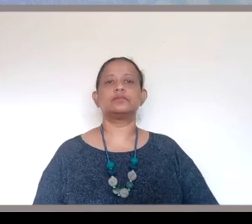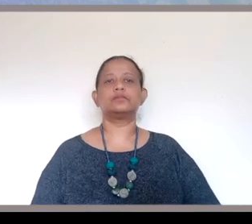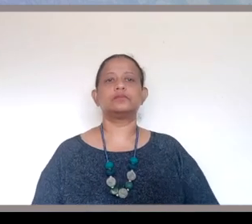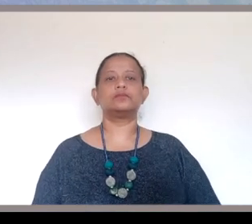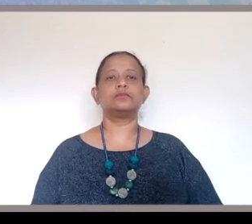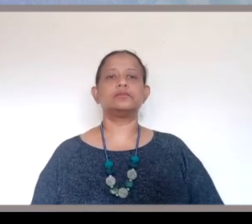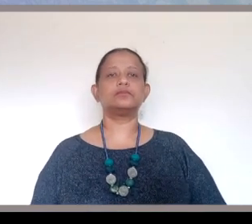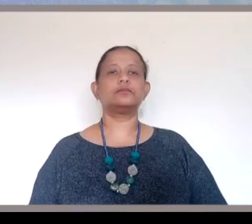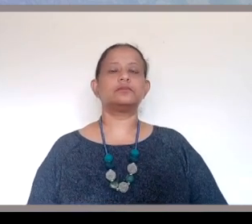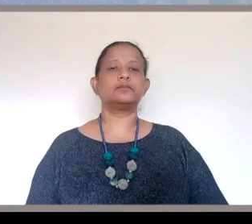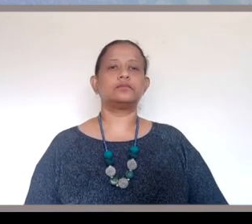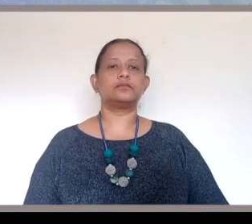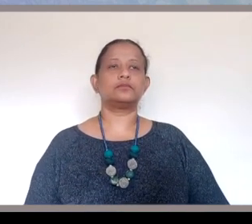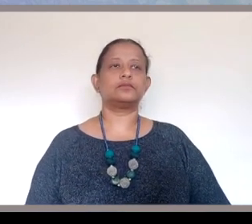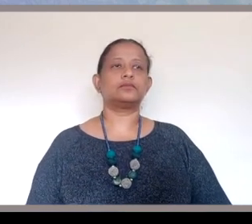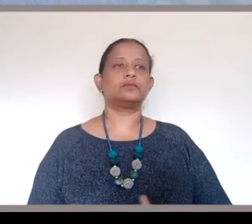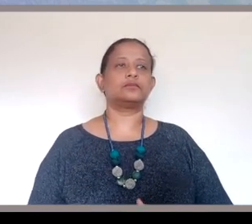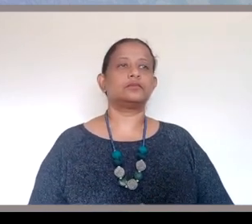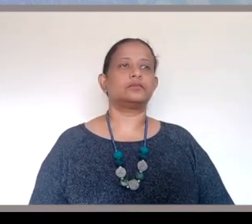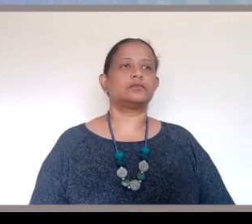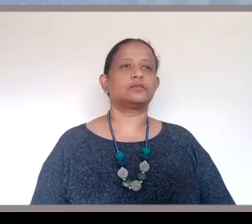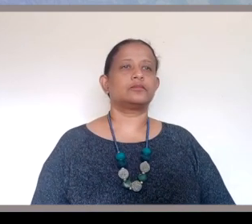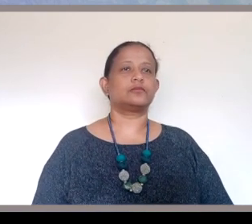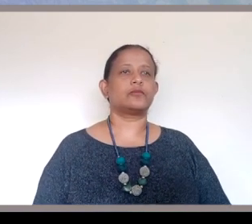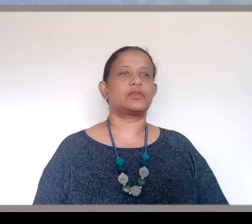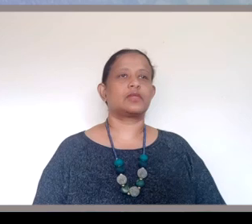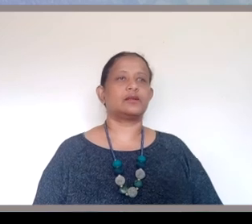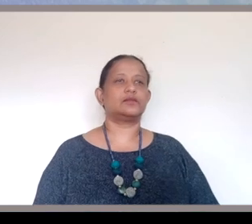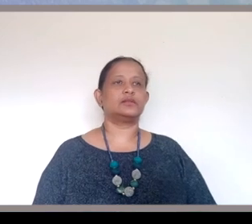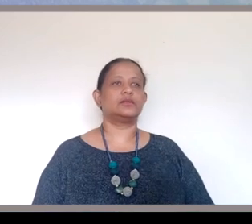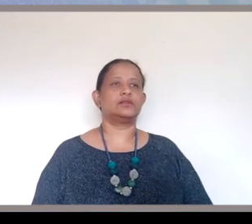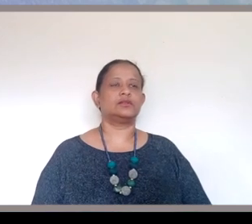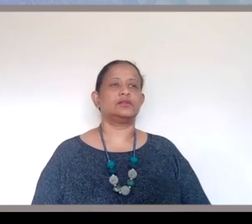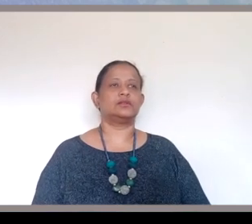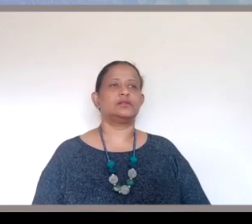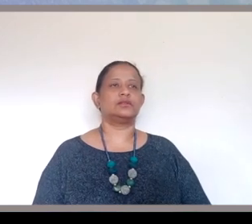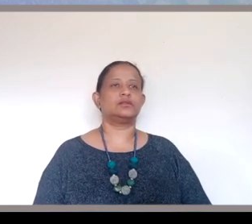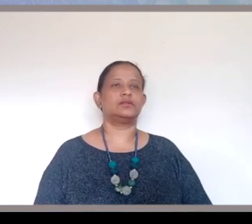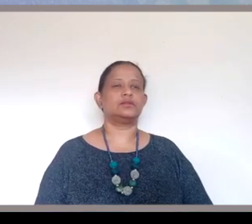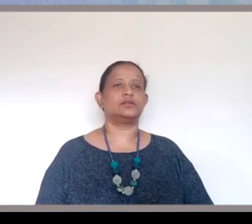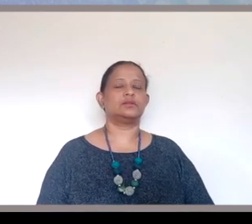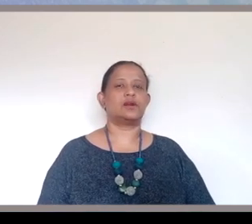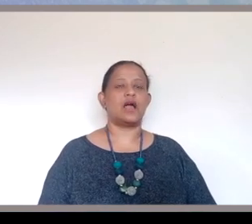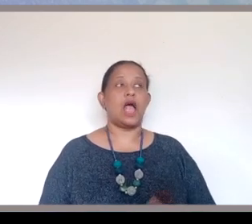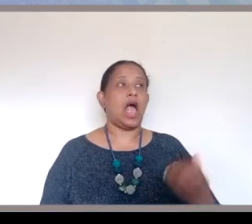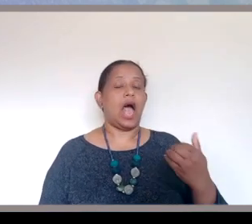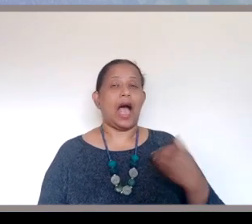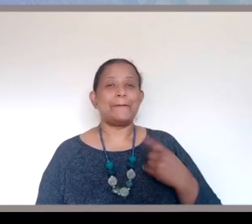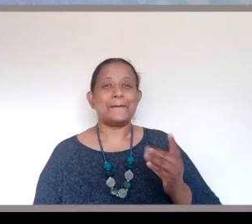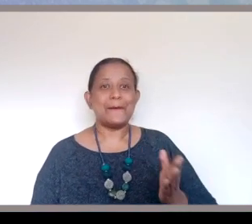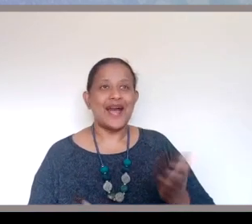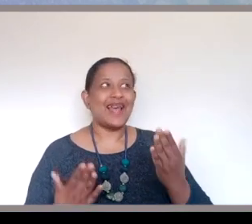It moves from your thoughts into actions. First, the devil gets your attention, and then he gets you to have